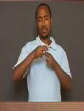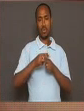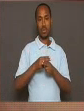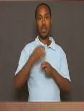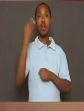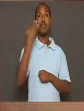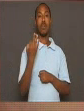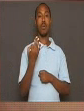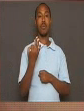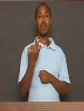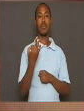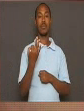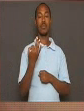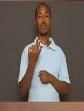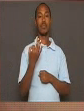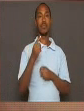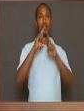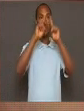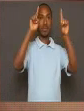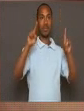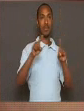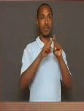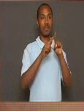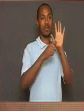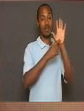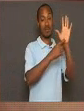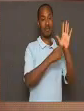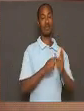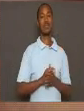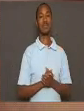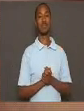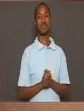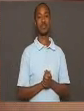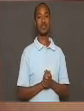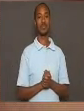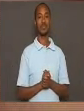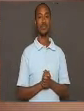form for standard temperature and pressure.